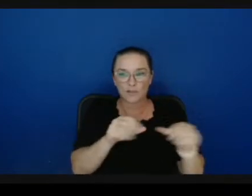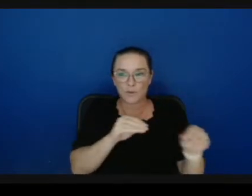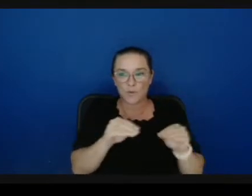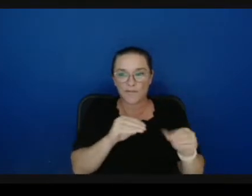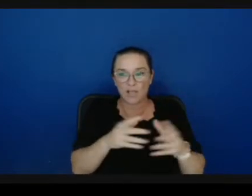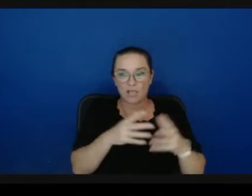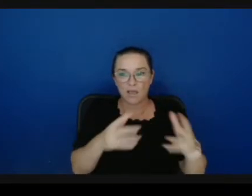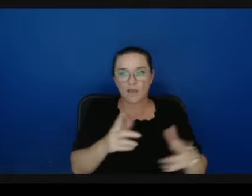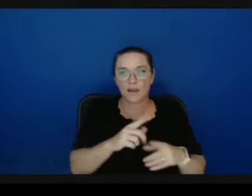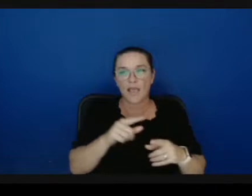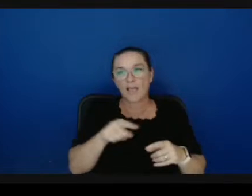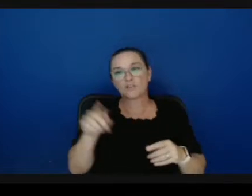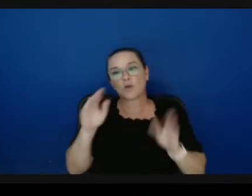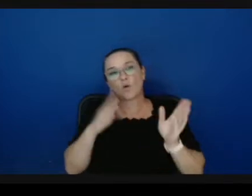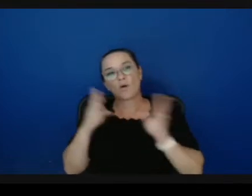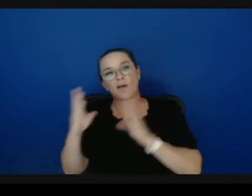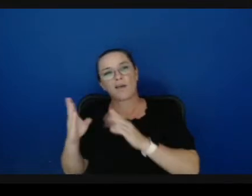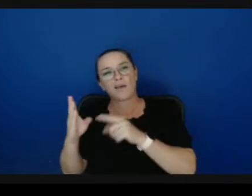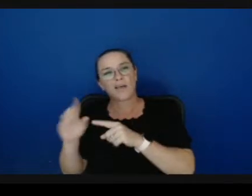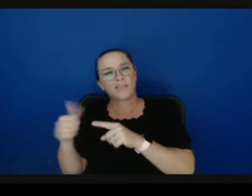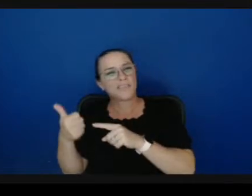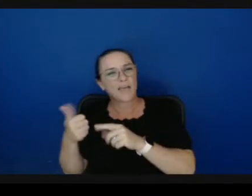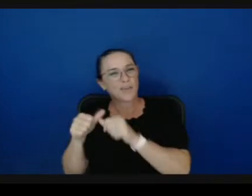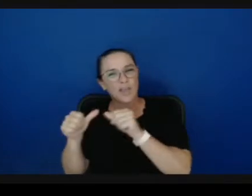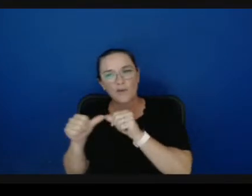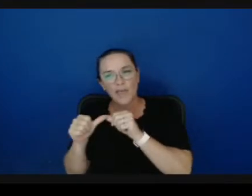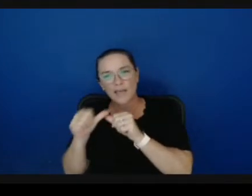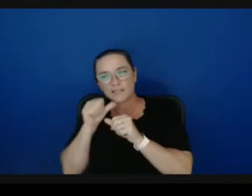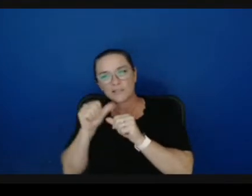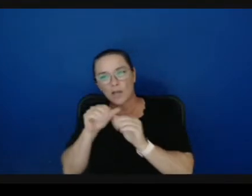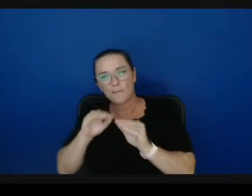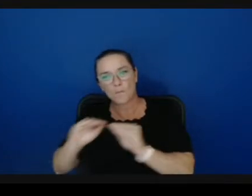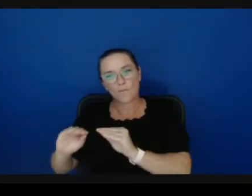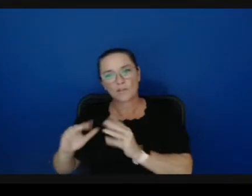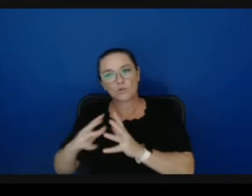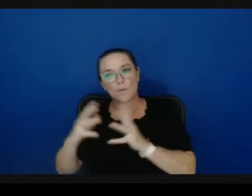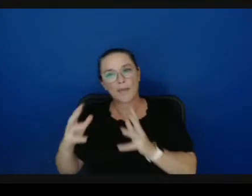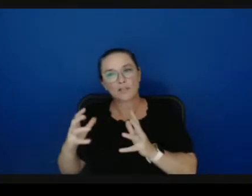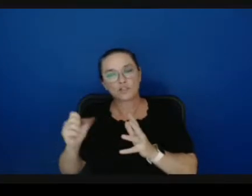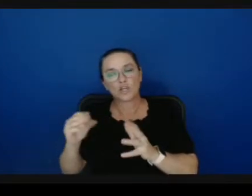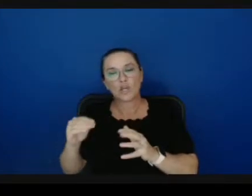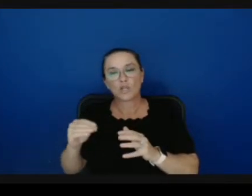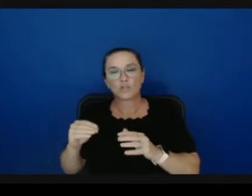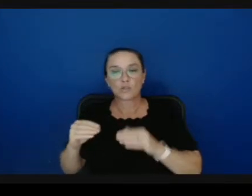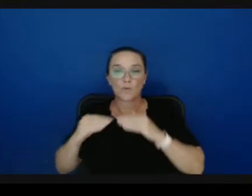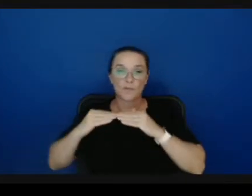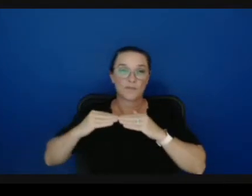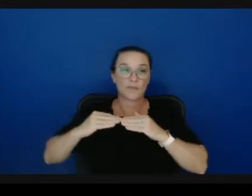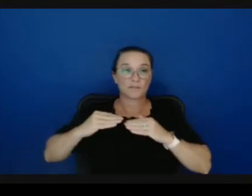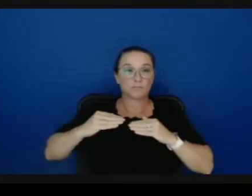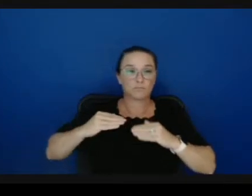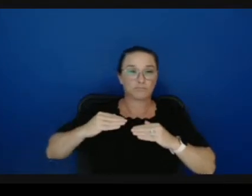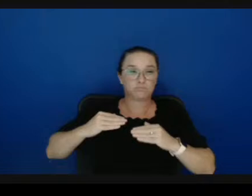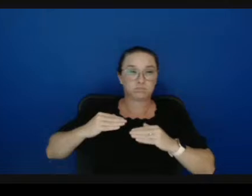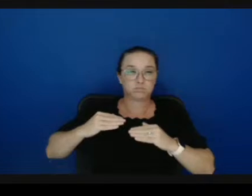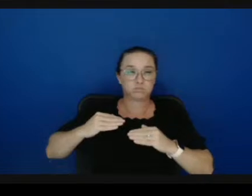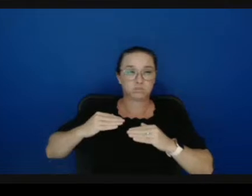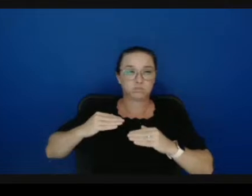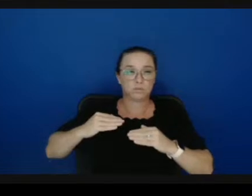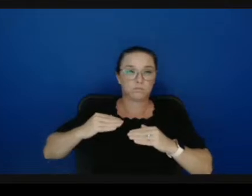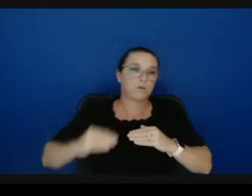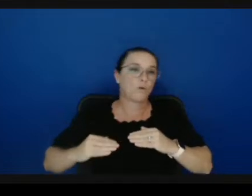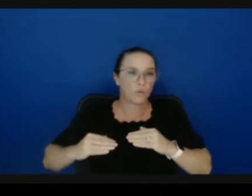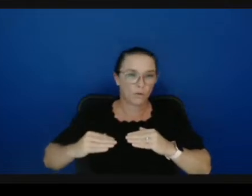side of it's not been moving quite as much, not keeping up quite as much. So here, finally, we've put enough pressure at this area at the right